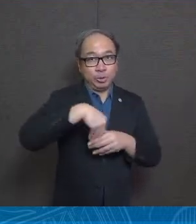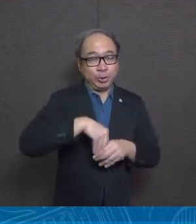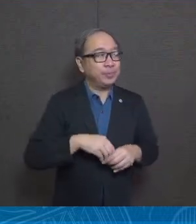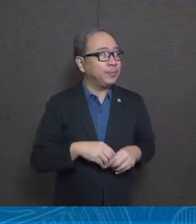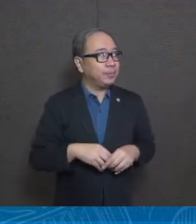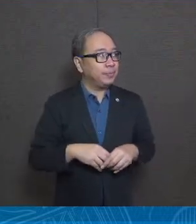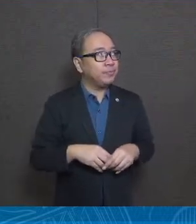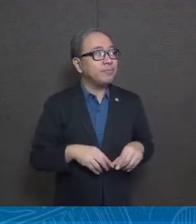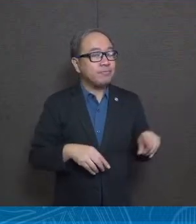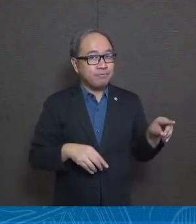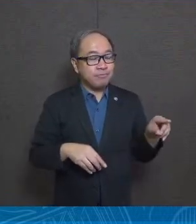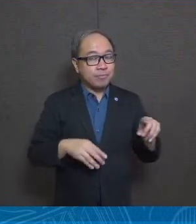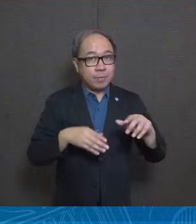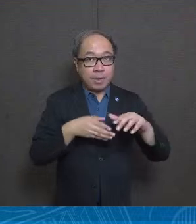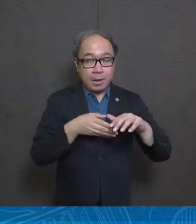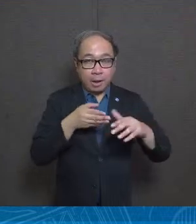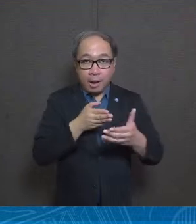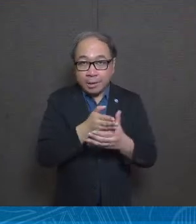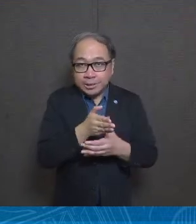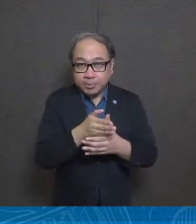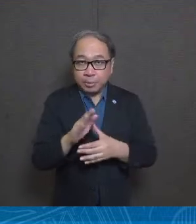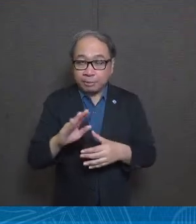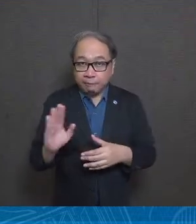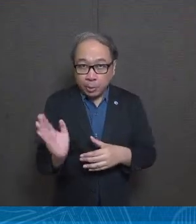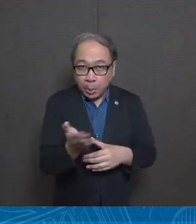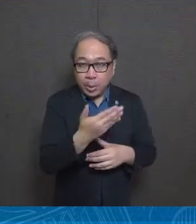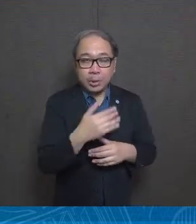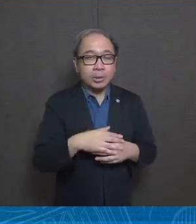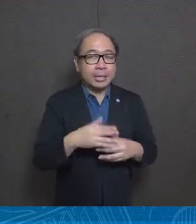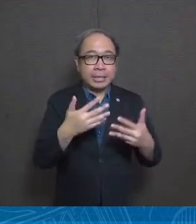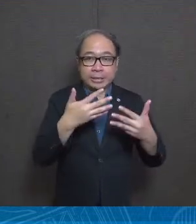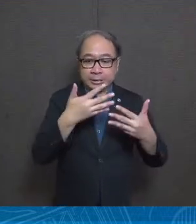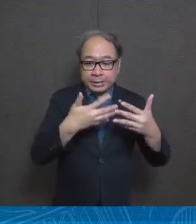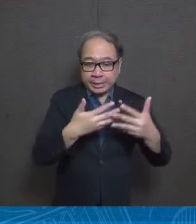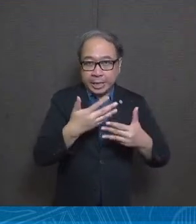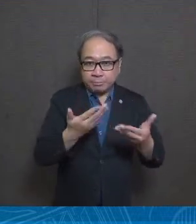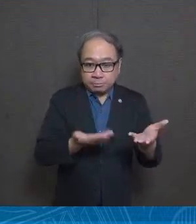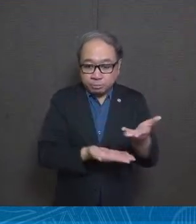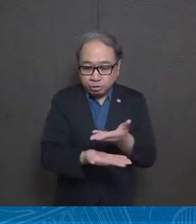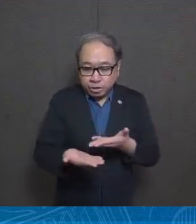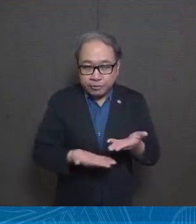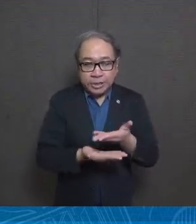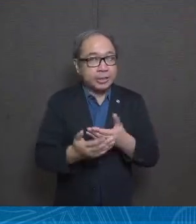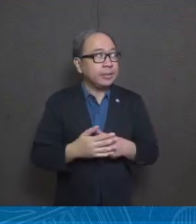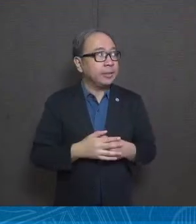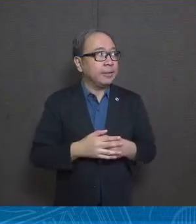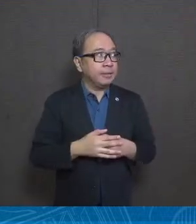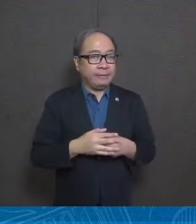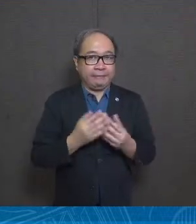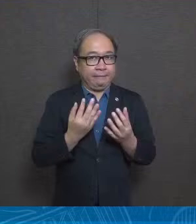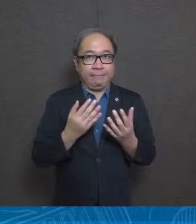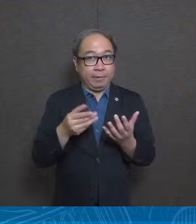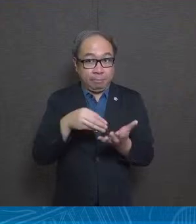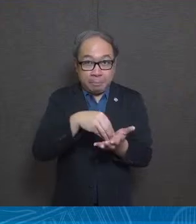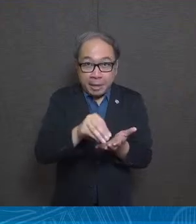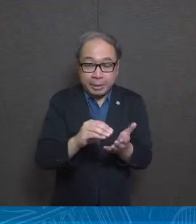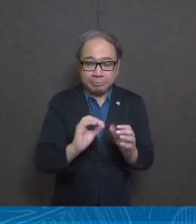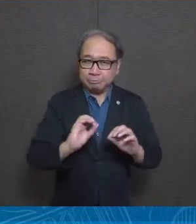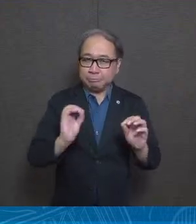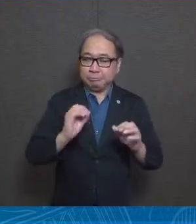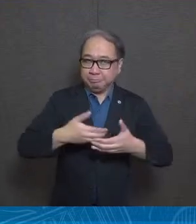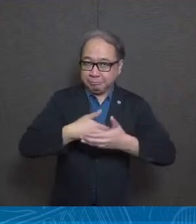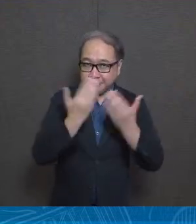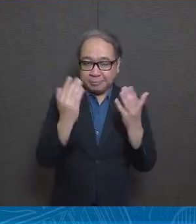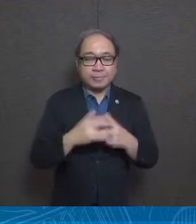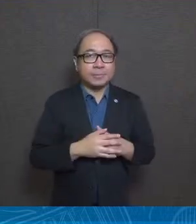Accessible for all and data sharing, public good, free, transparency, transparent access, public